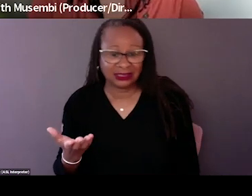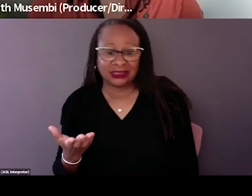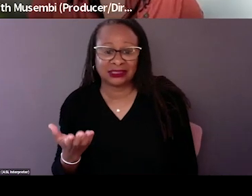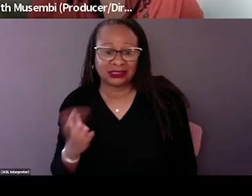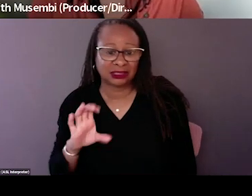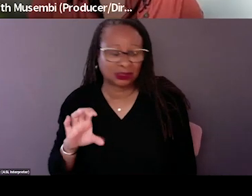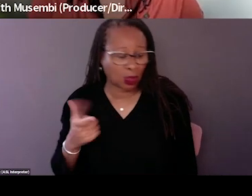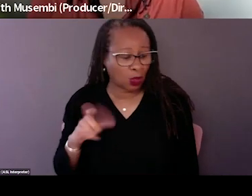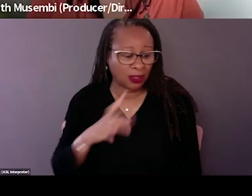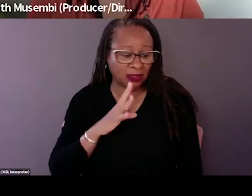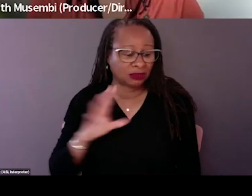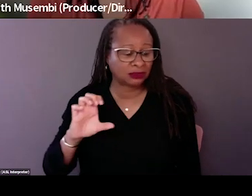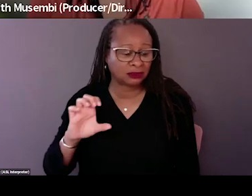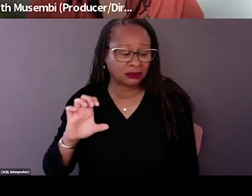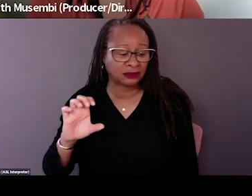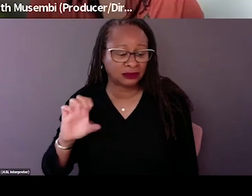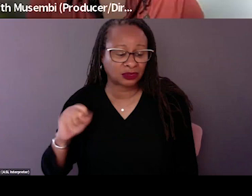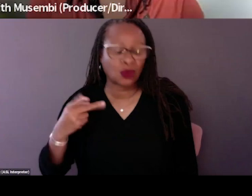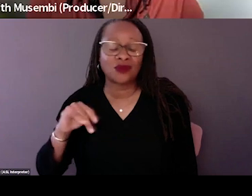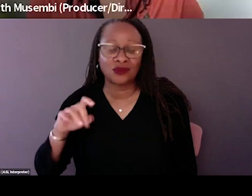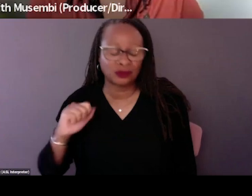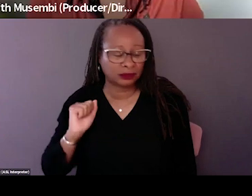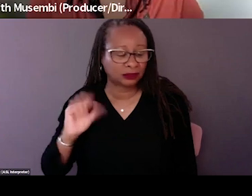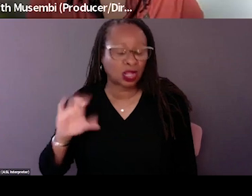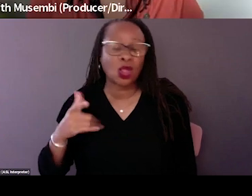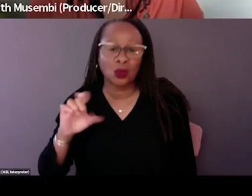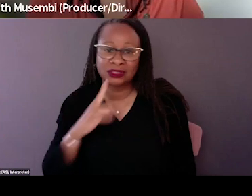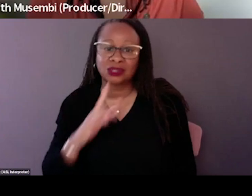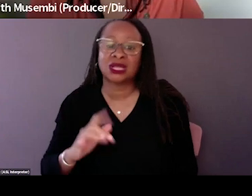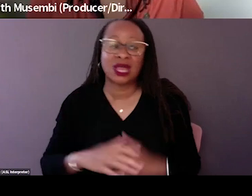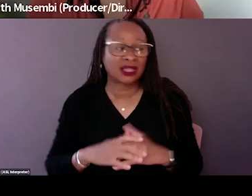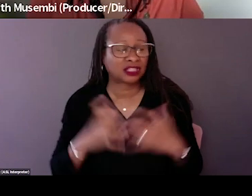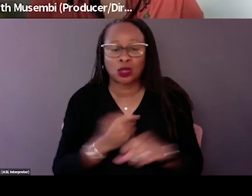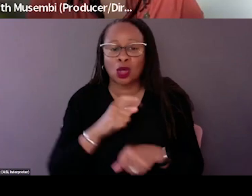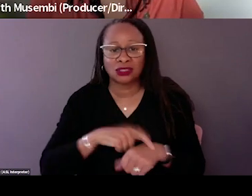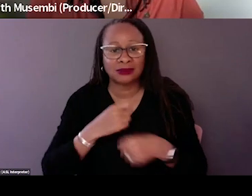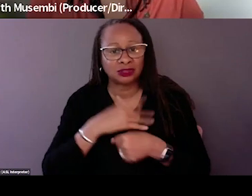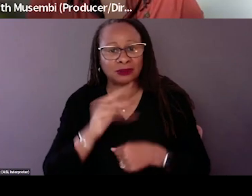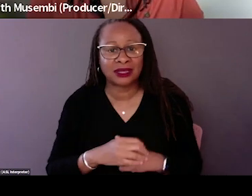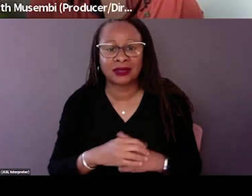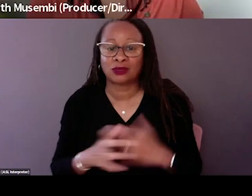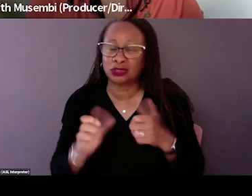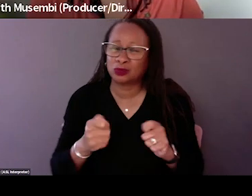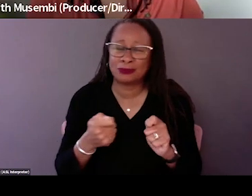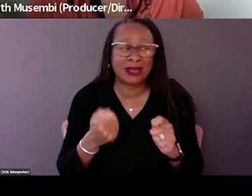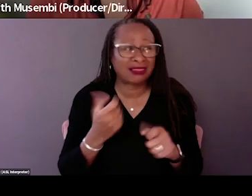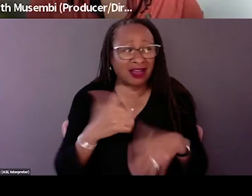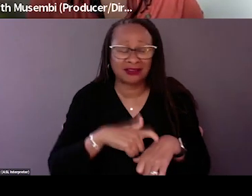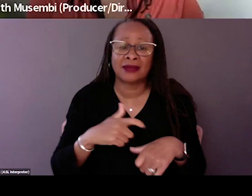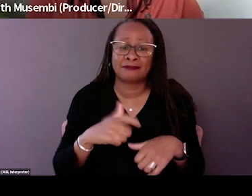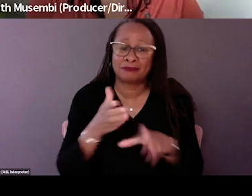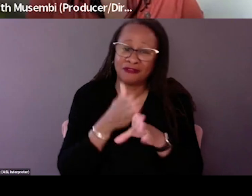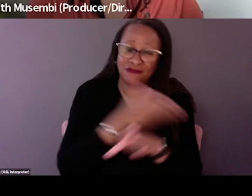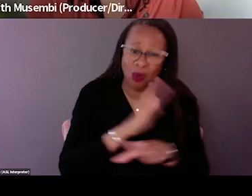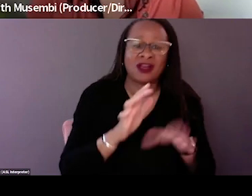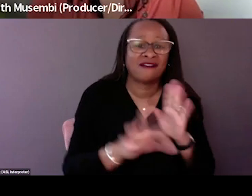spend over a year in development really before we even turn a camera on, trying to find the stories and the best places to film. And we work so closely with scientists and the people in the